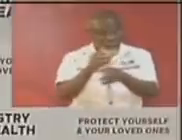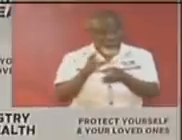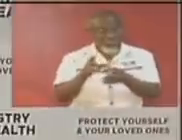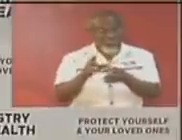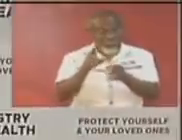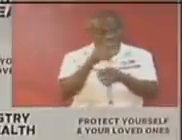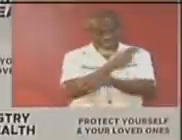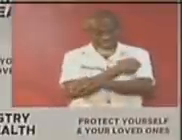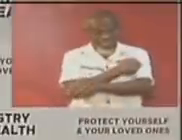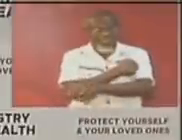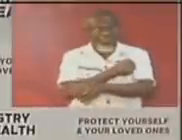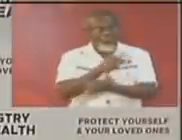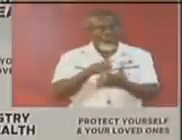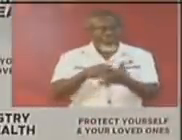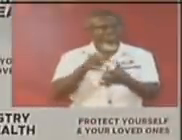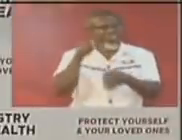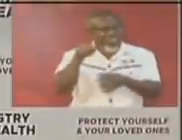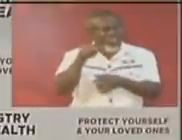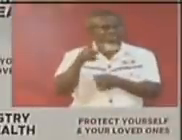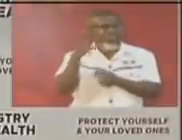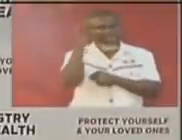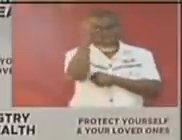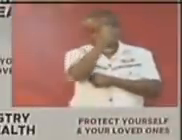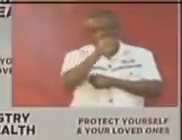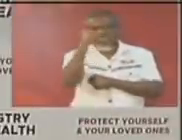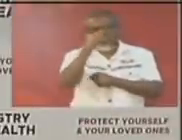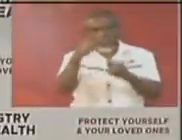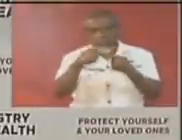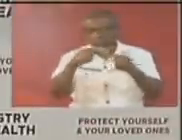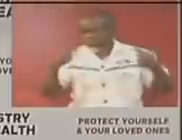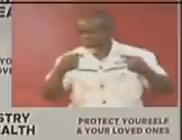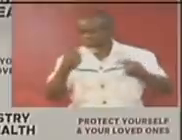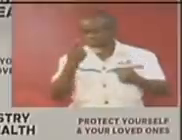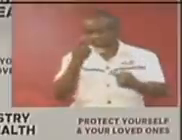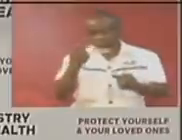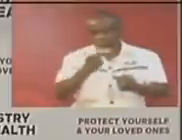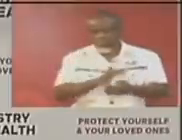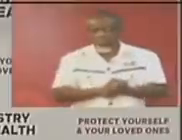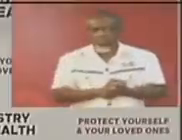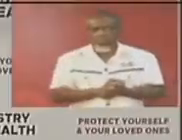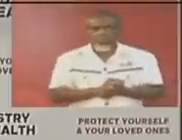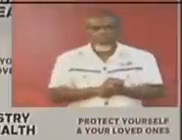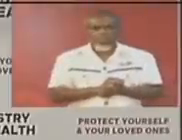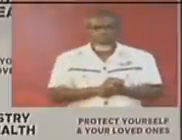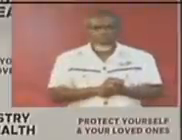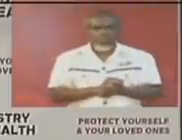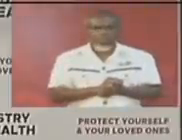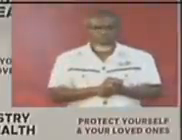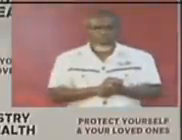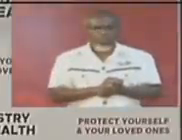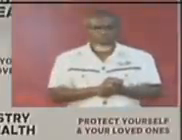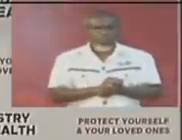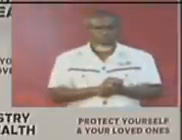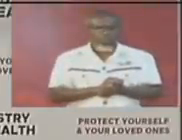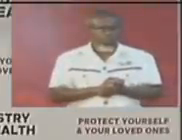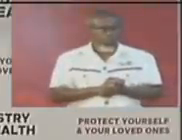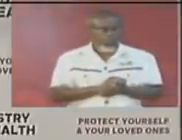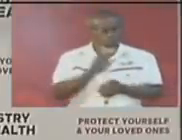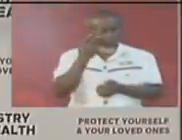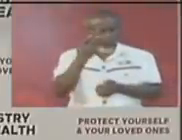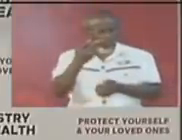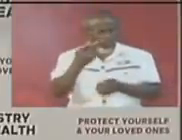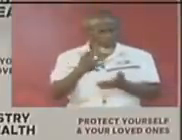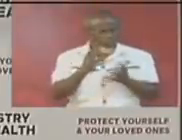CMO. Dr. Mohammed, as well, you mentioned the 2 locations where patients who have long COVID are